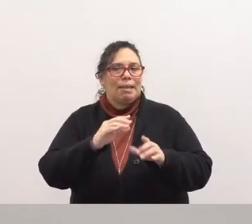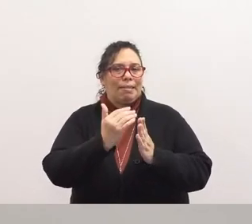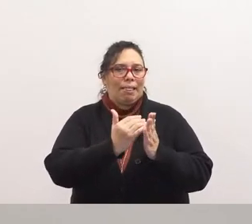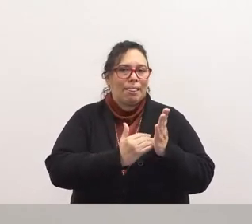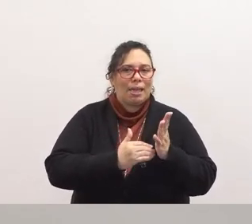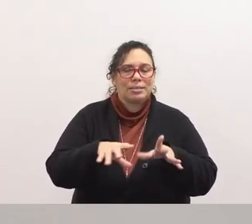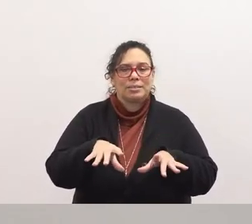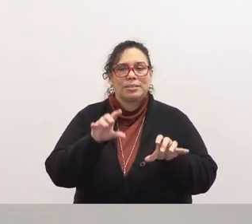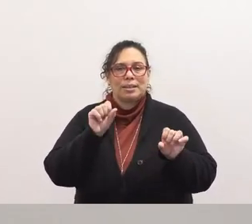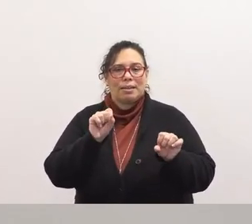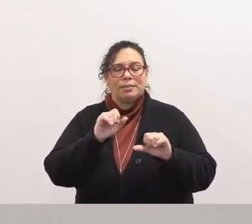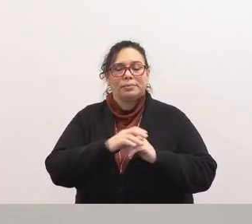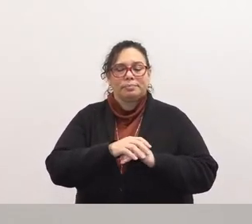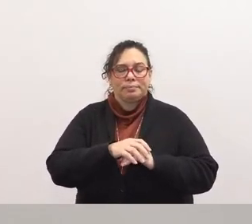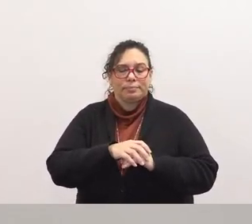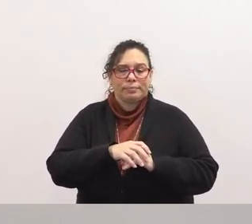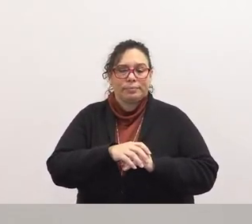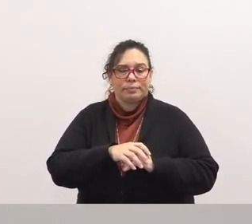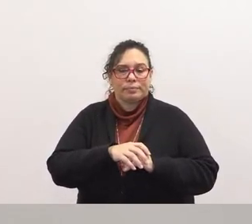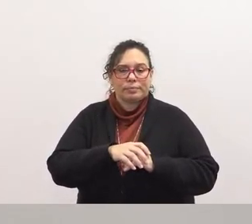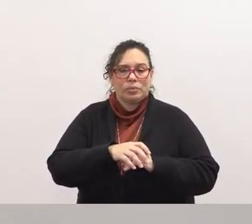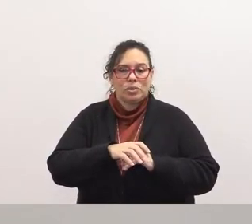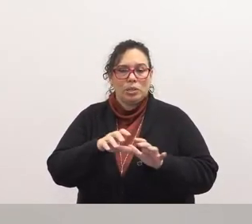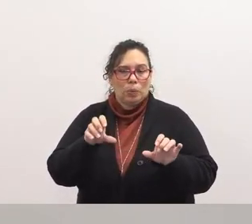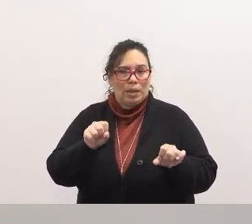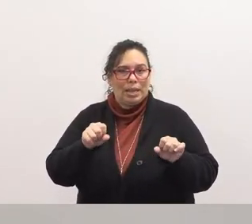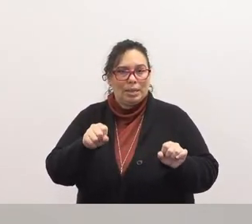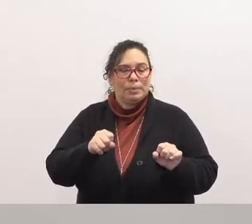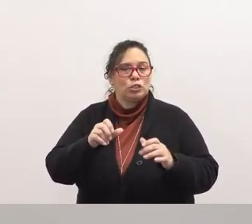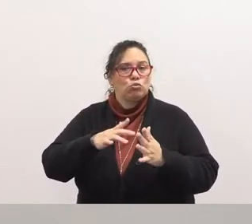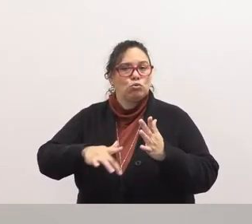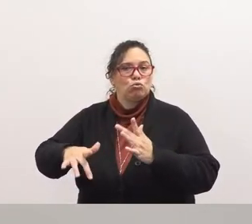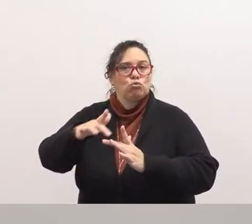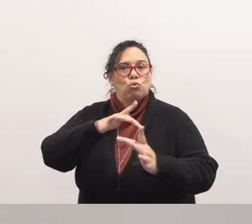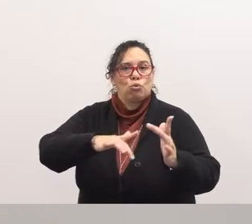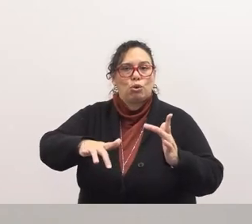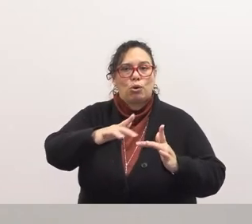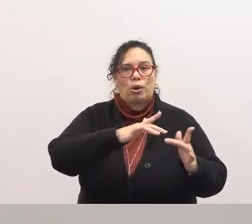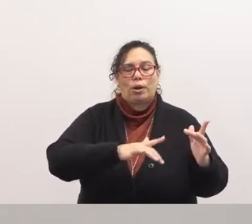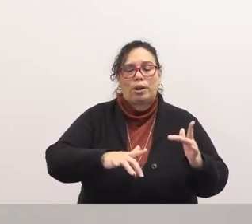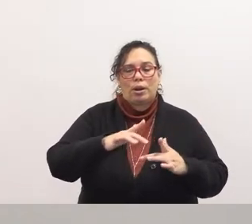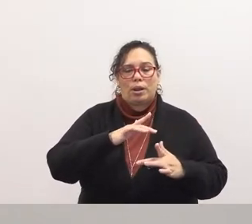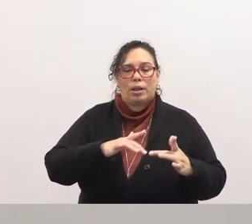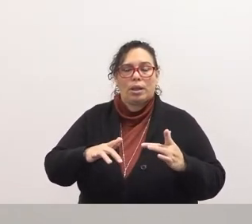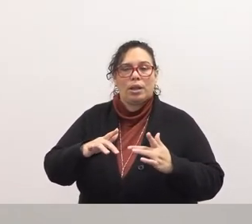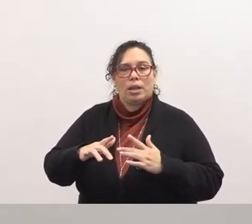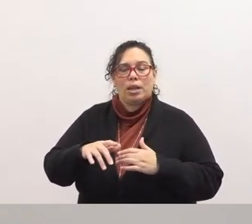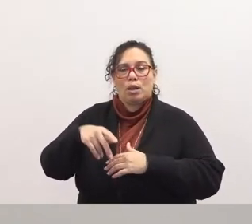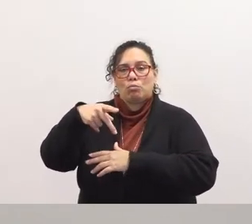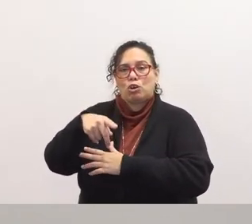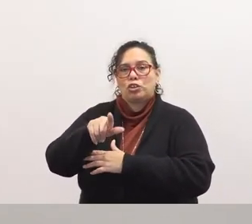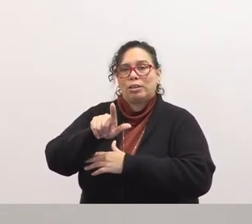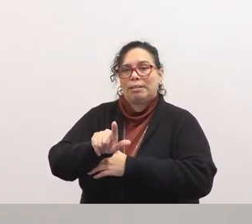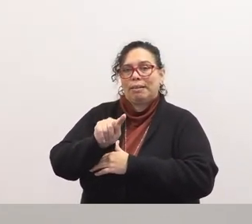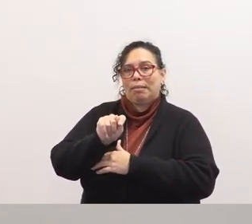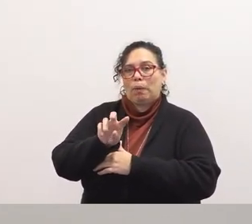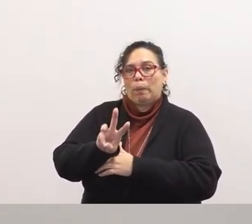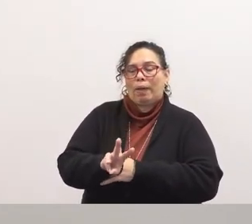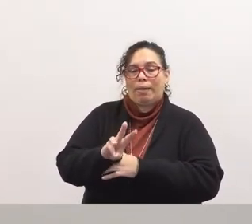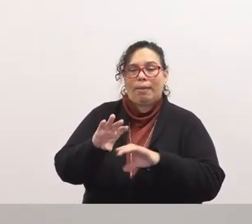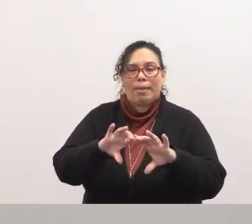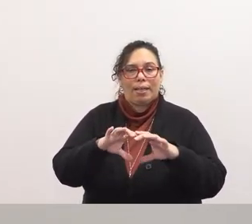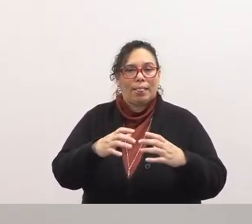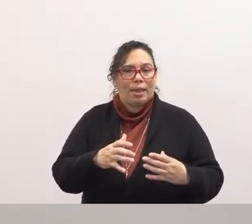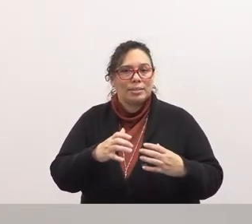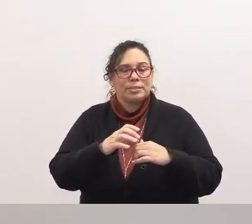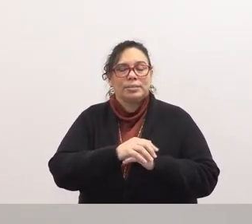type of thing. We were able to take a tour of the the Project Lead the Way classes, some of the